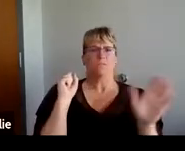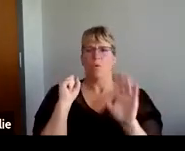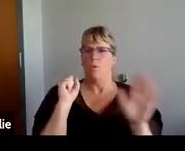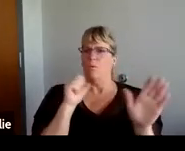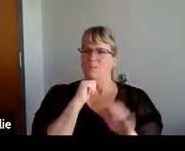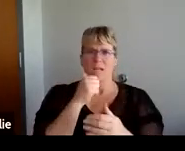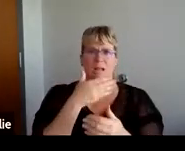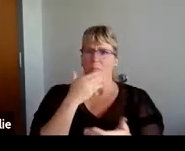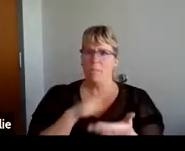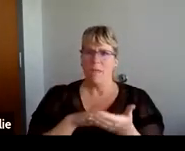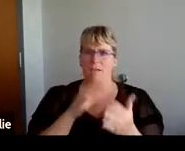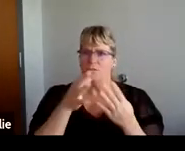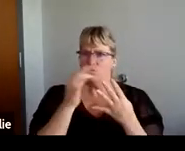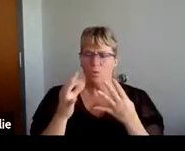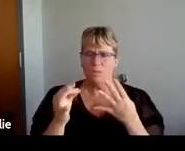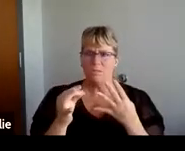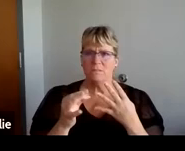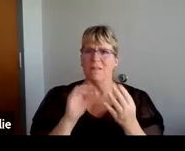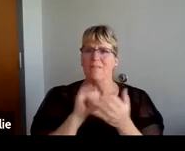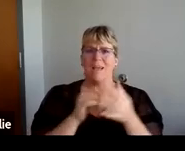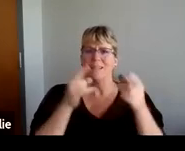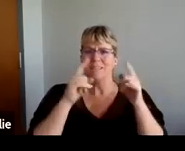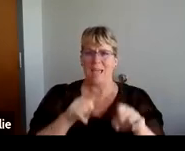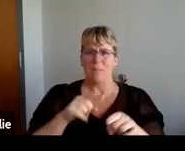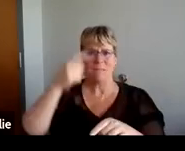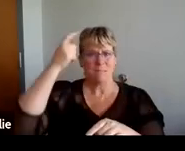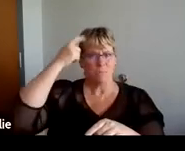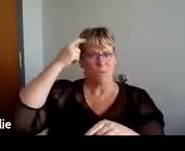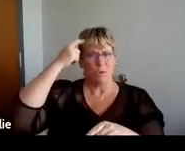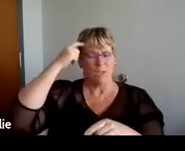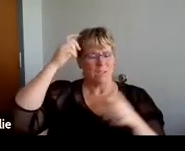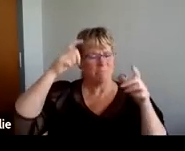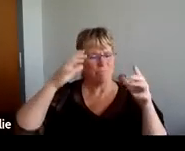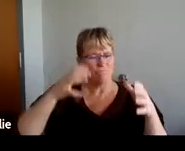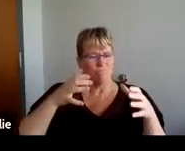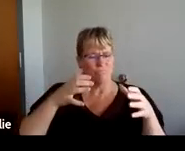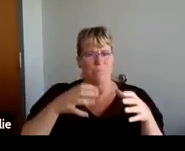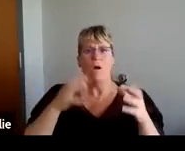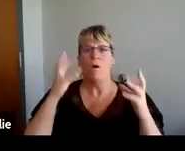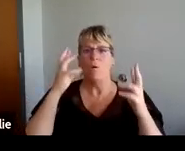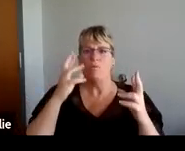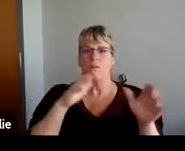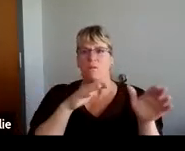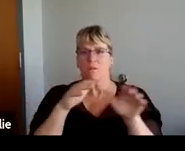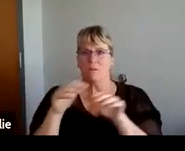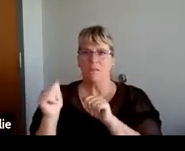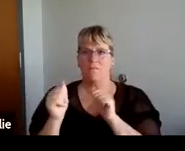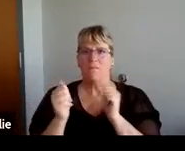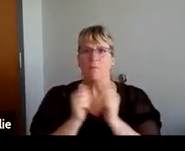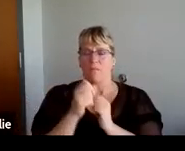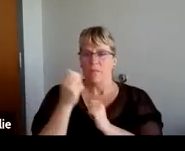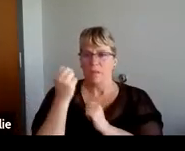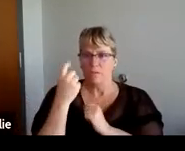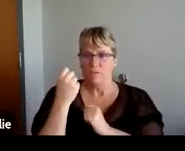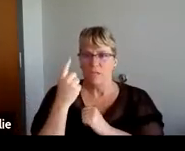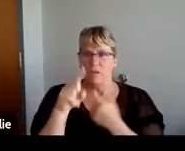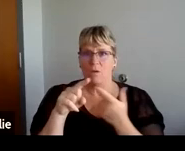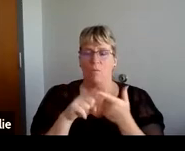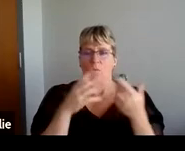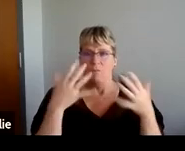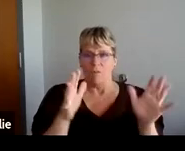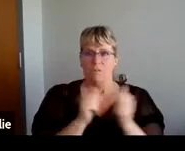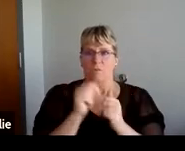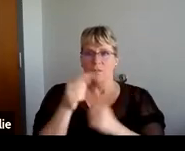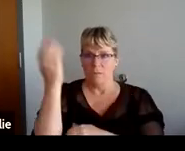choice. This is something that's going on up here in the brain, and hopefully you'll all walk away with that understanding when we leave this presentation